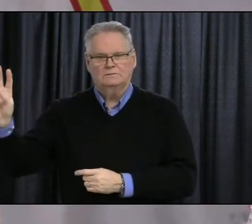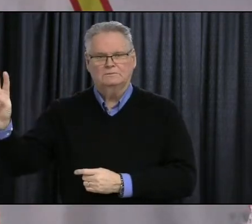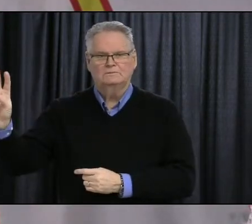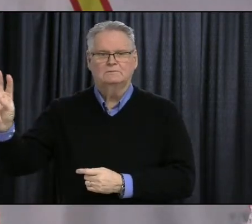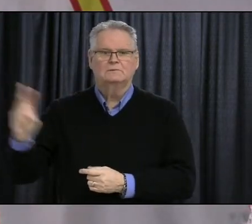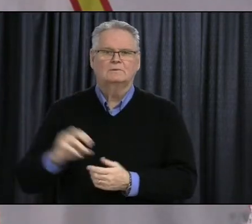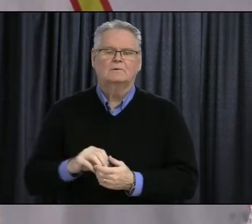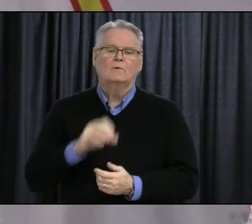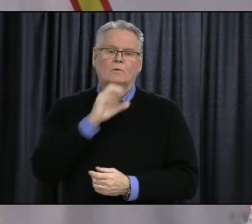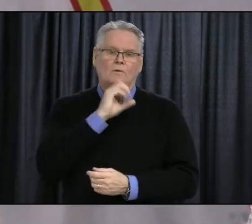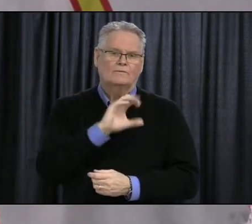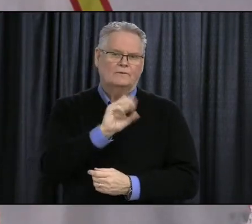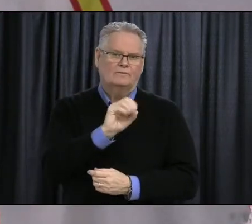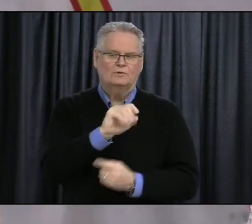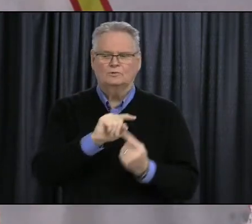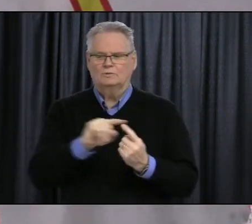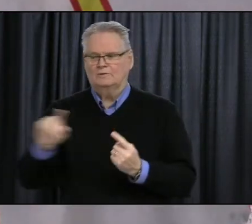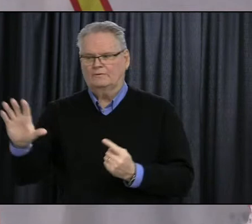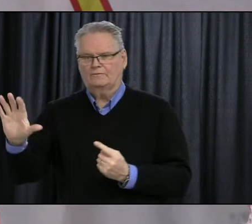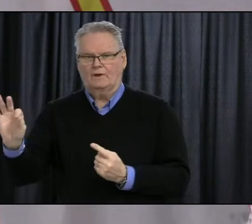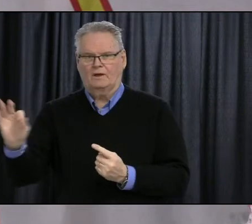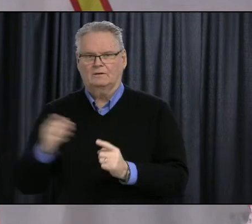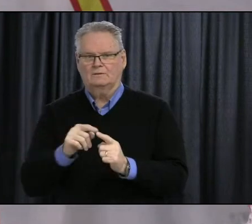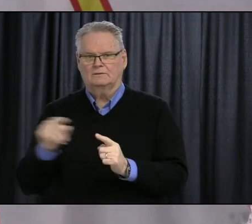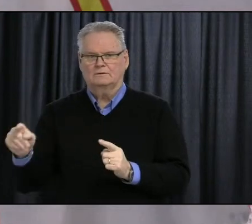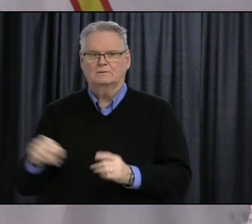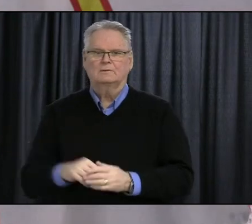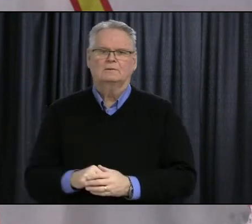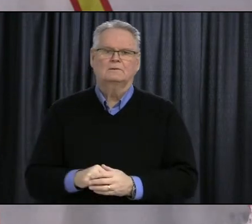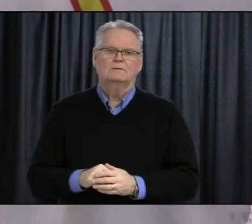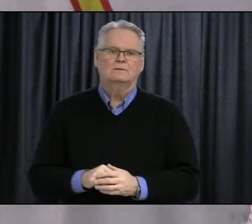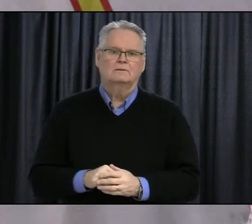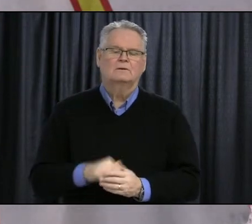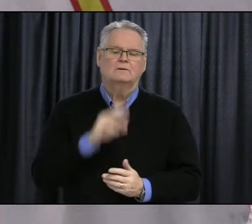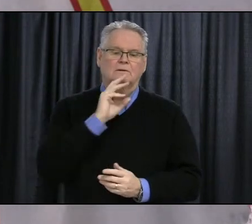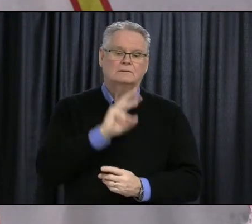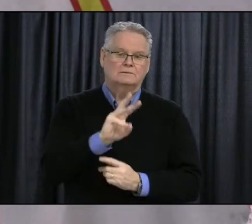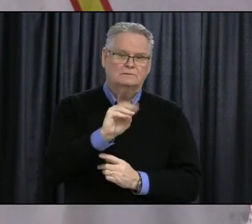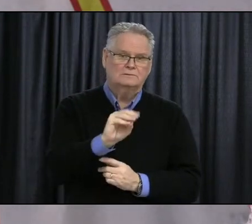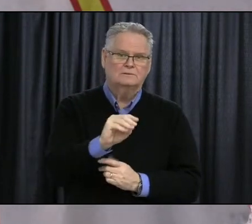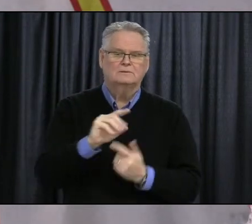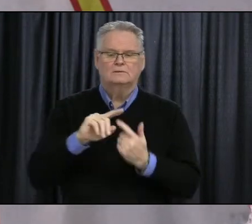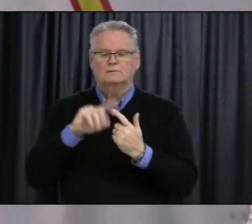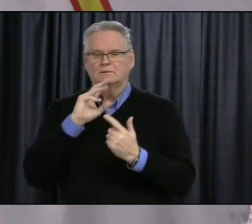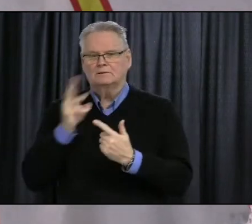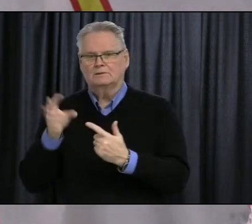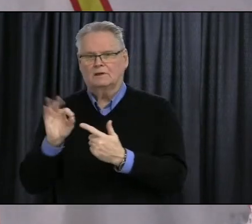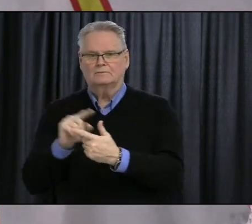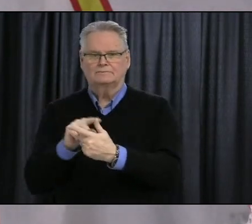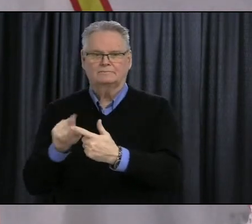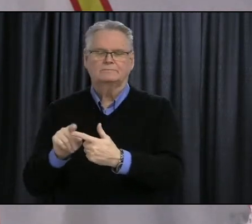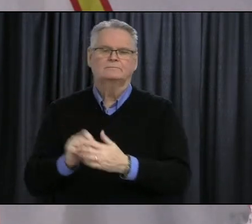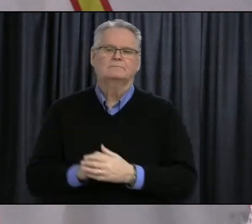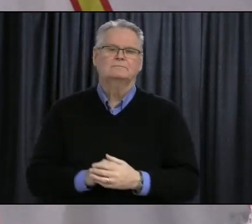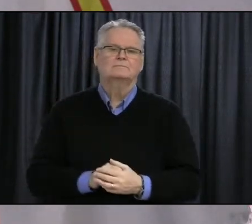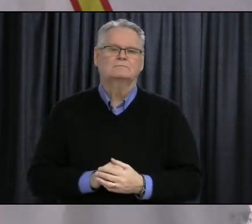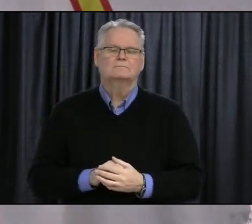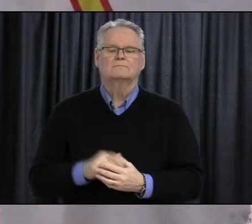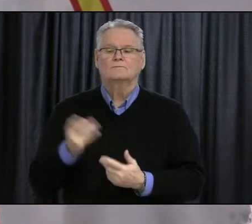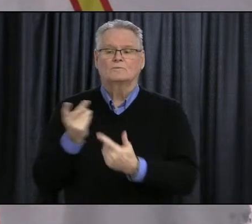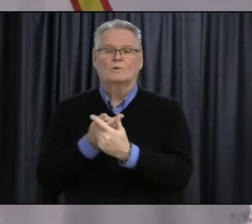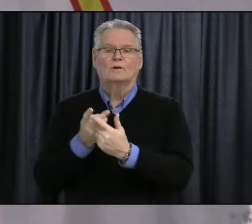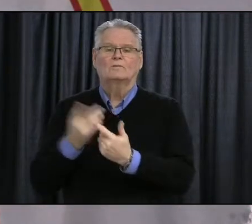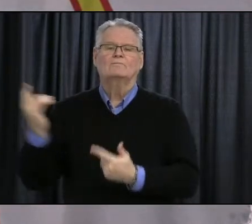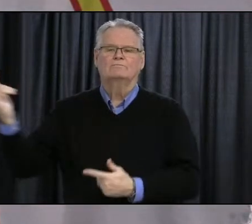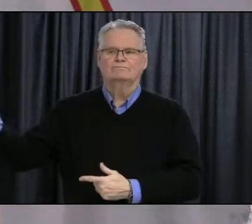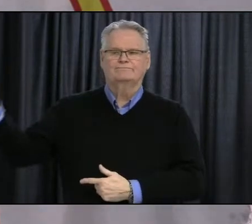between the ages of 60 and 69. Both are related to travel. The total number of cases in our province is 410, and